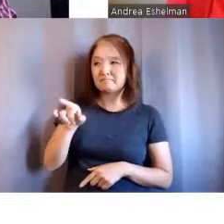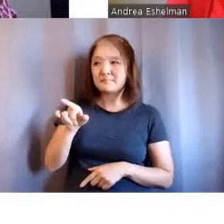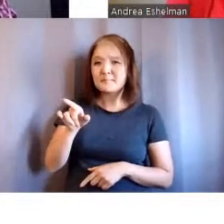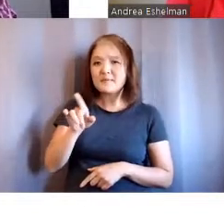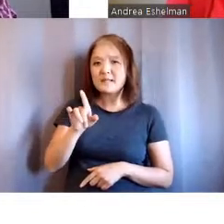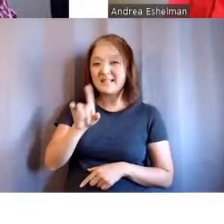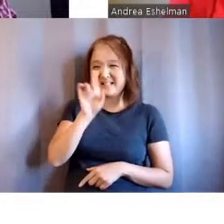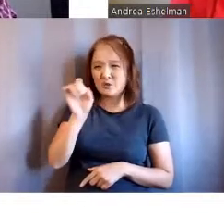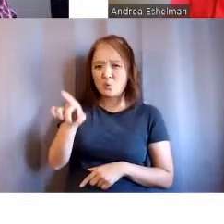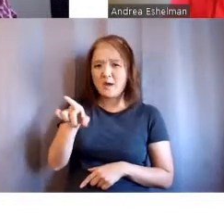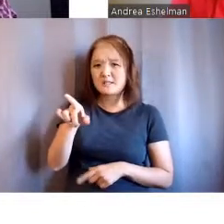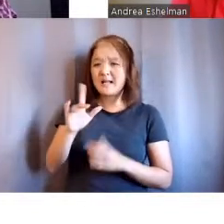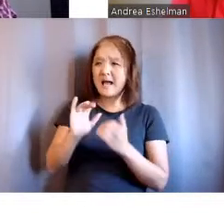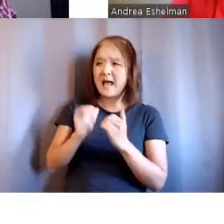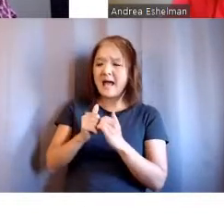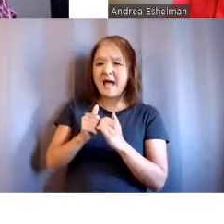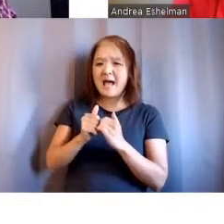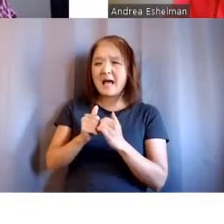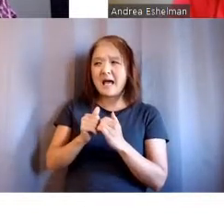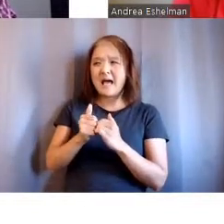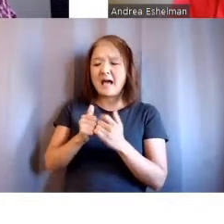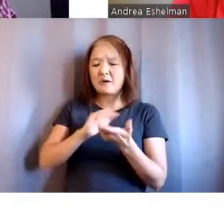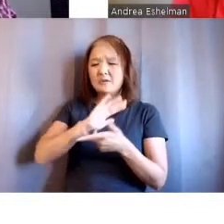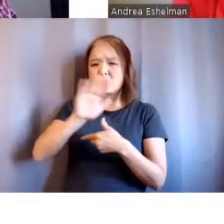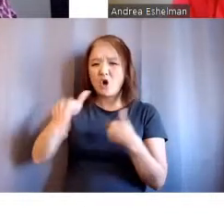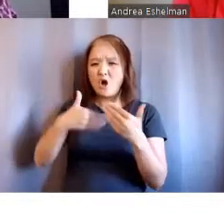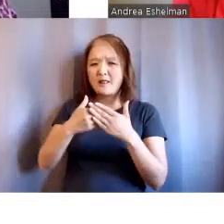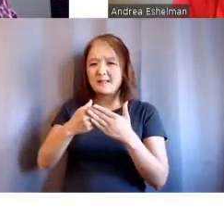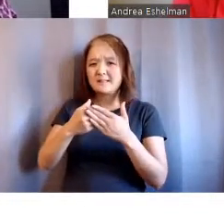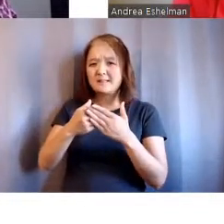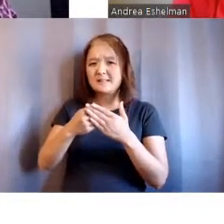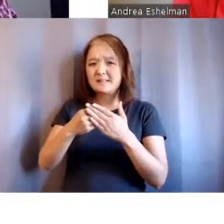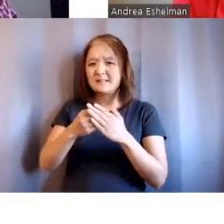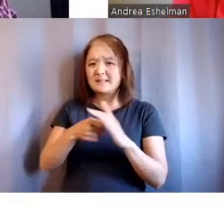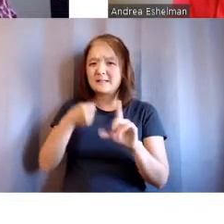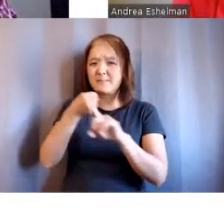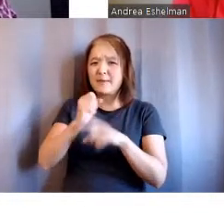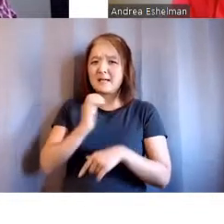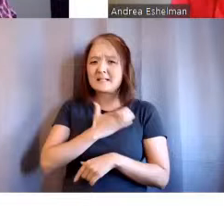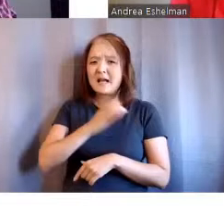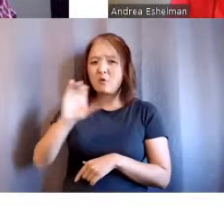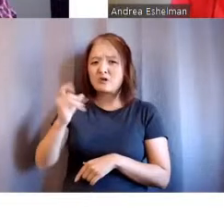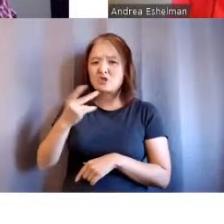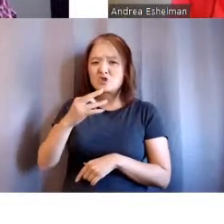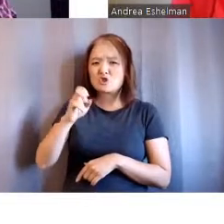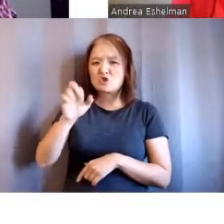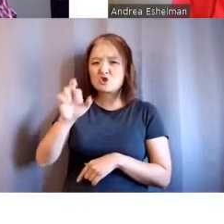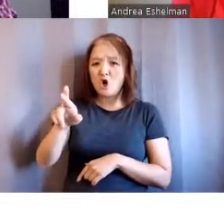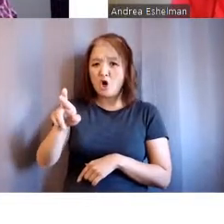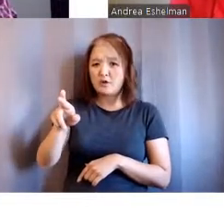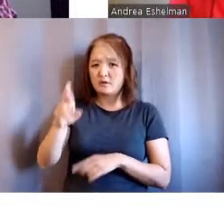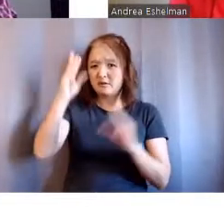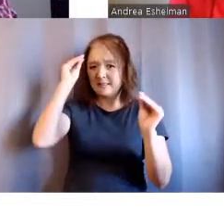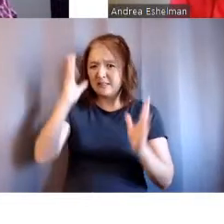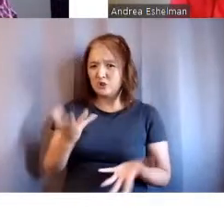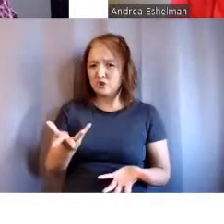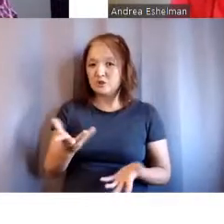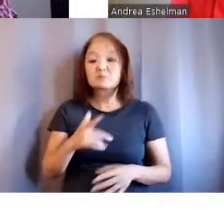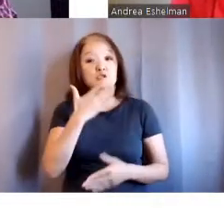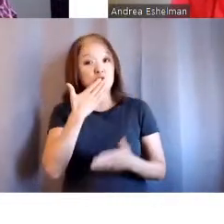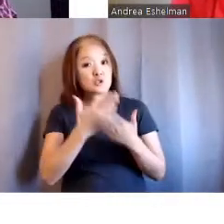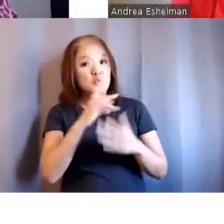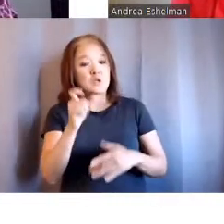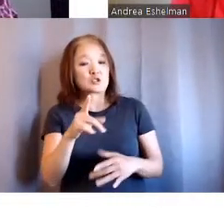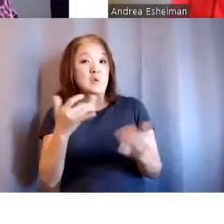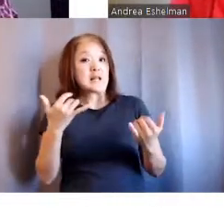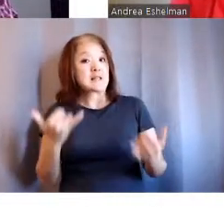question. How does all of this affect our public charter school teachers? Good question. So right